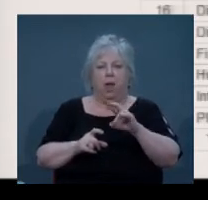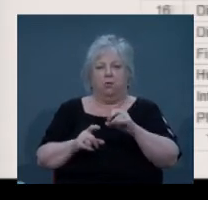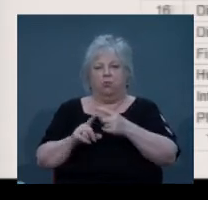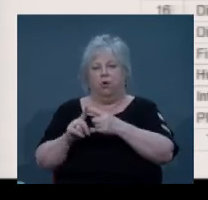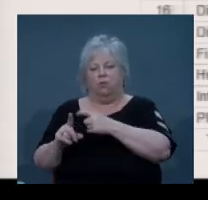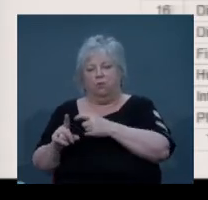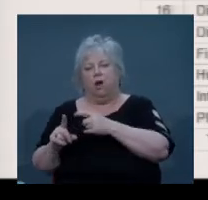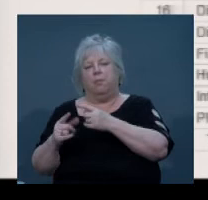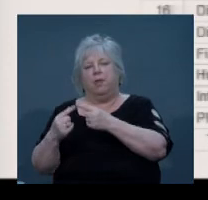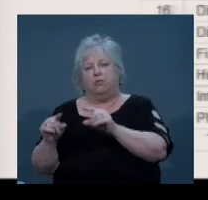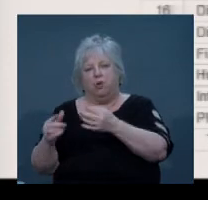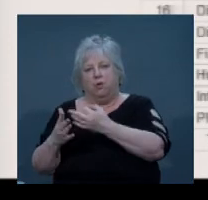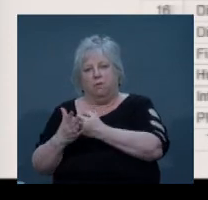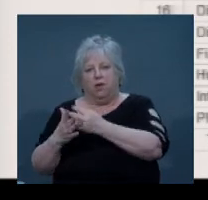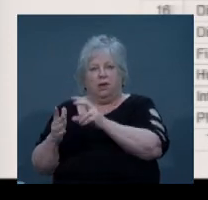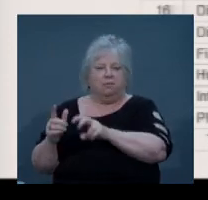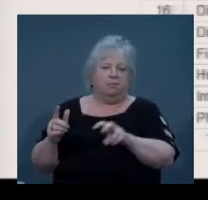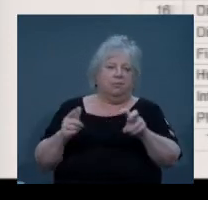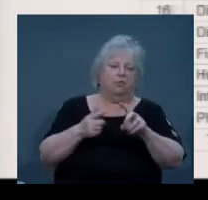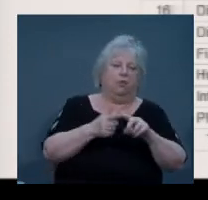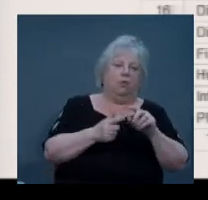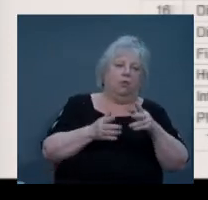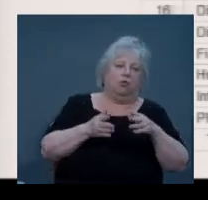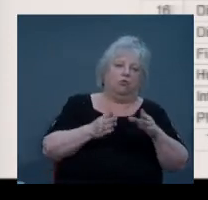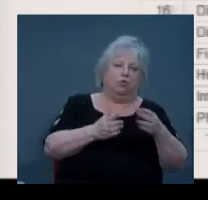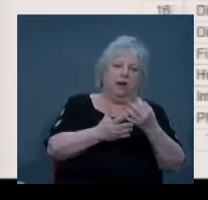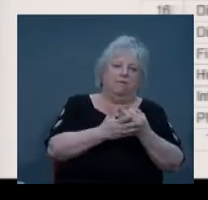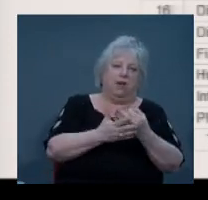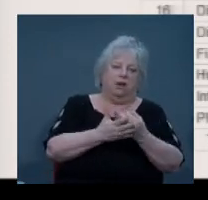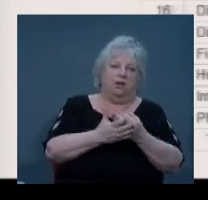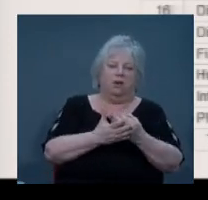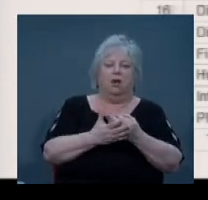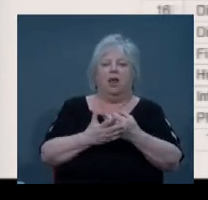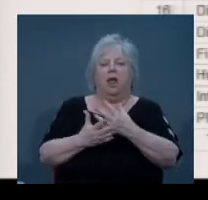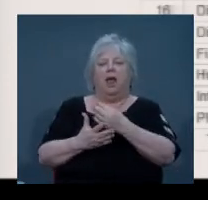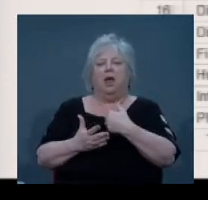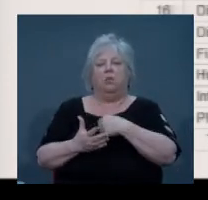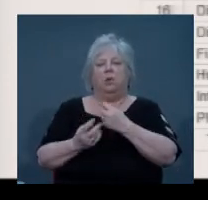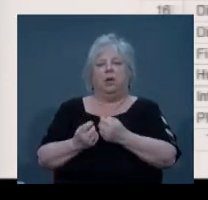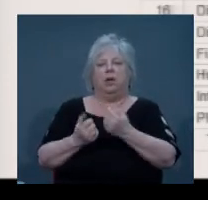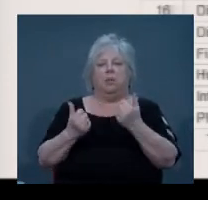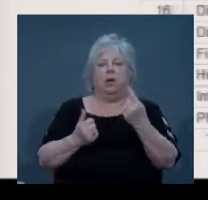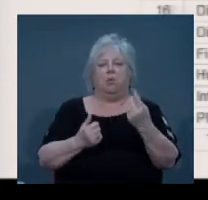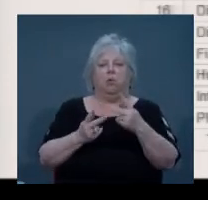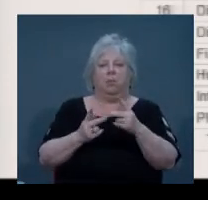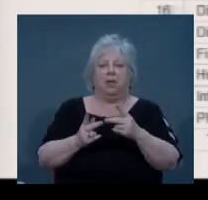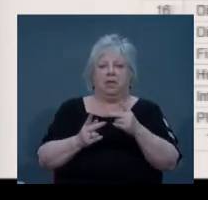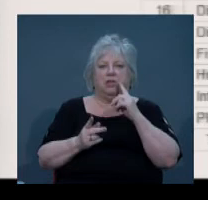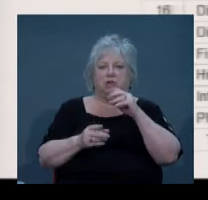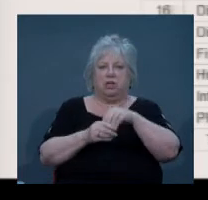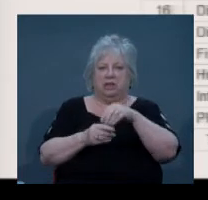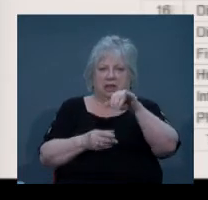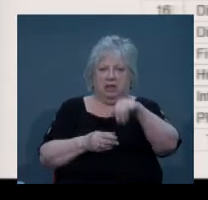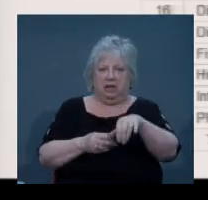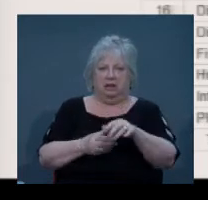fund. There was also we eliminated a position in that